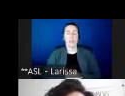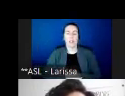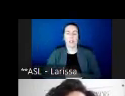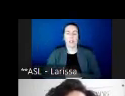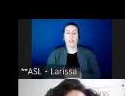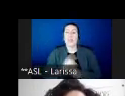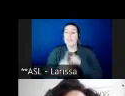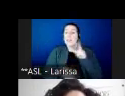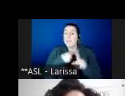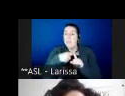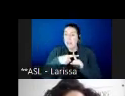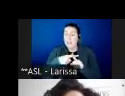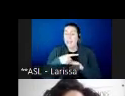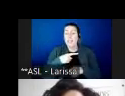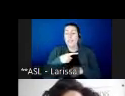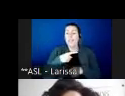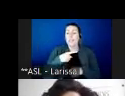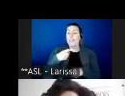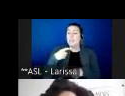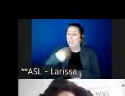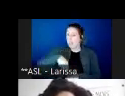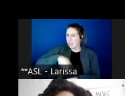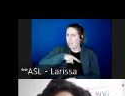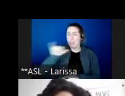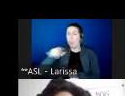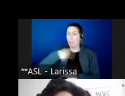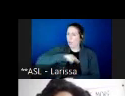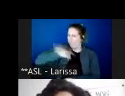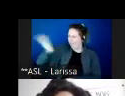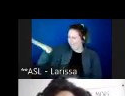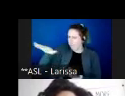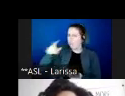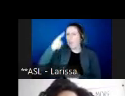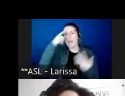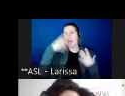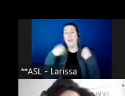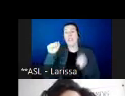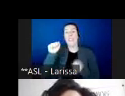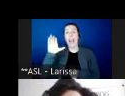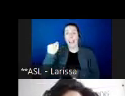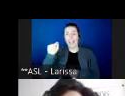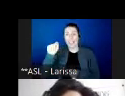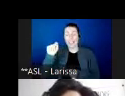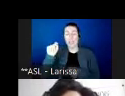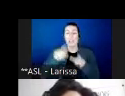there has been critiques of the Mental Health Act by the United Nations